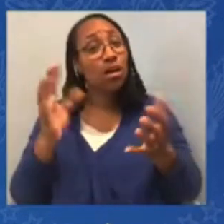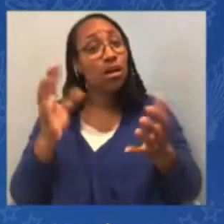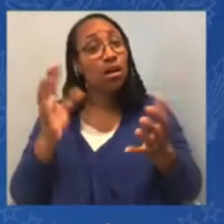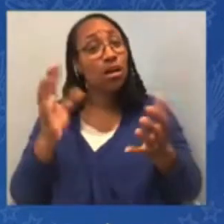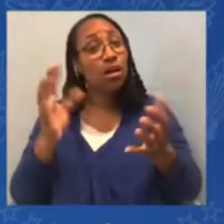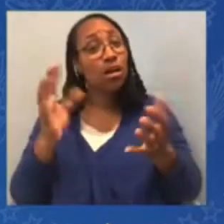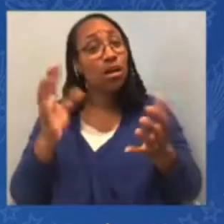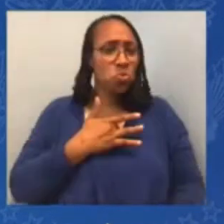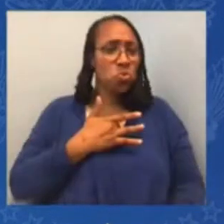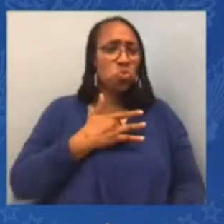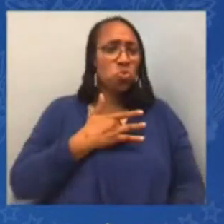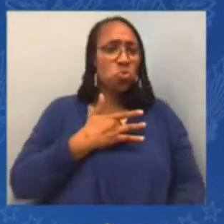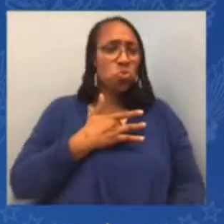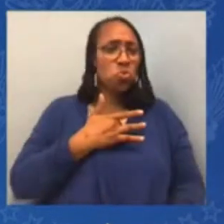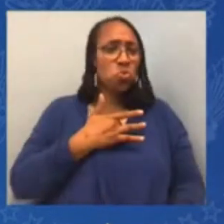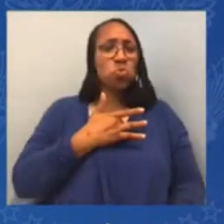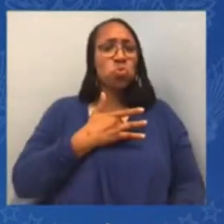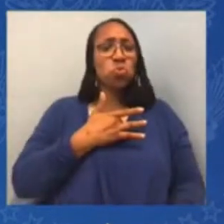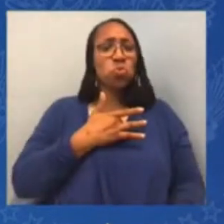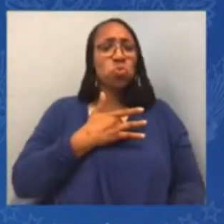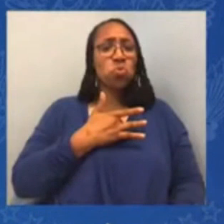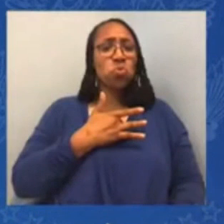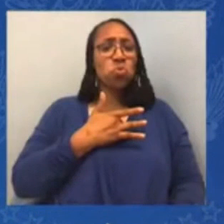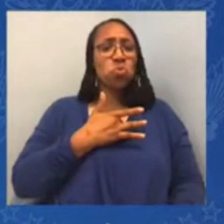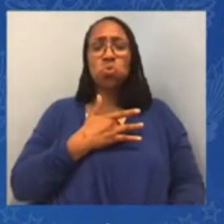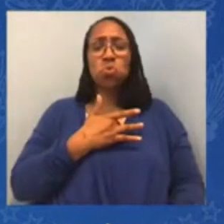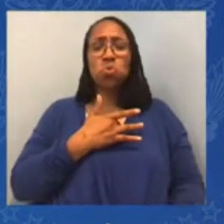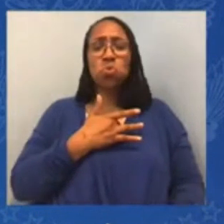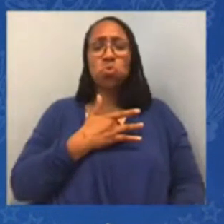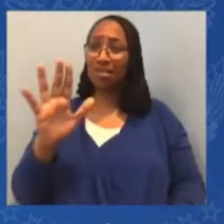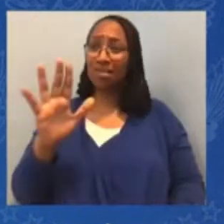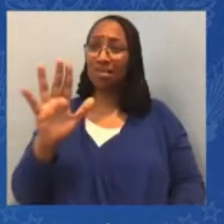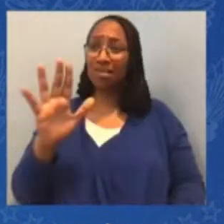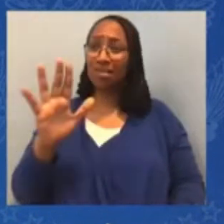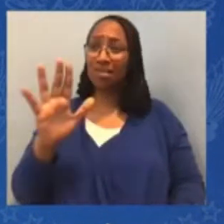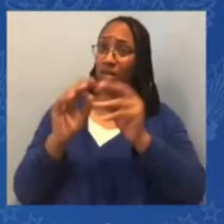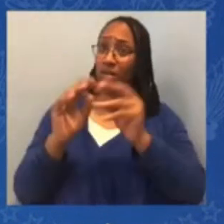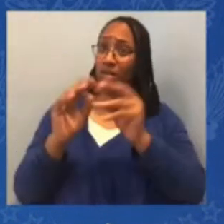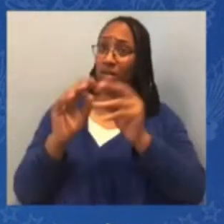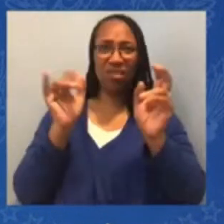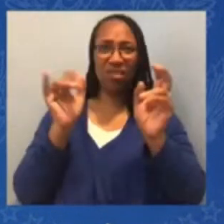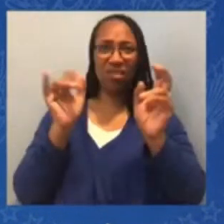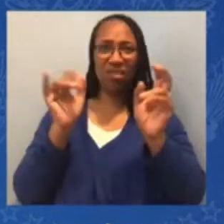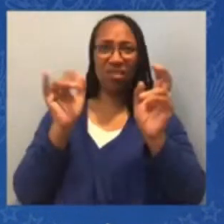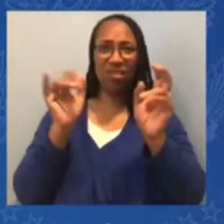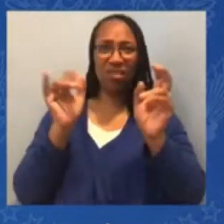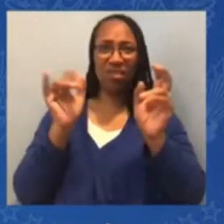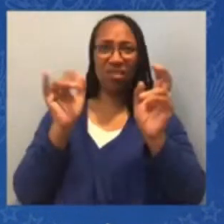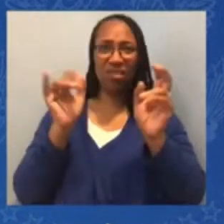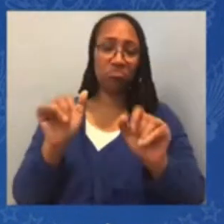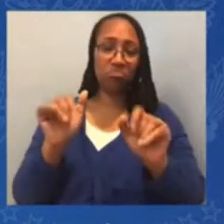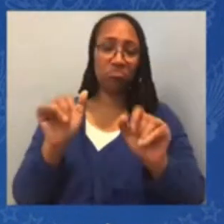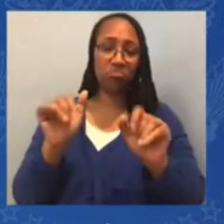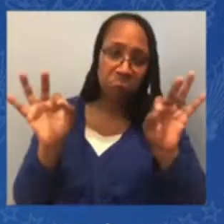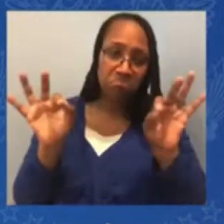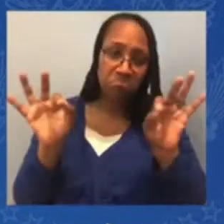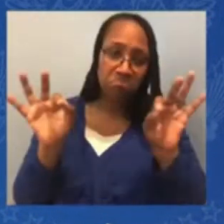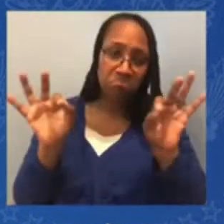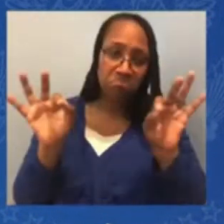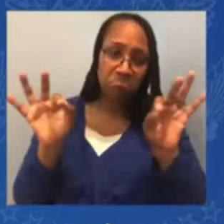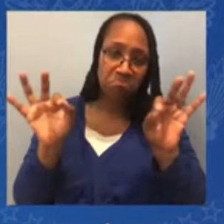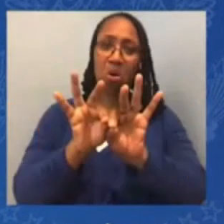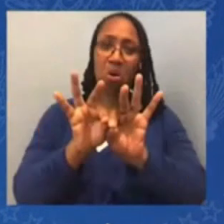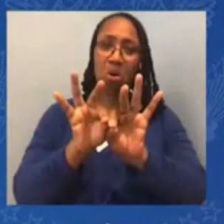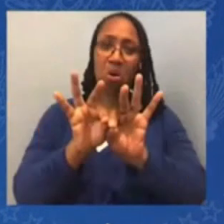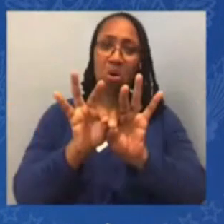any chance, no matter how remote, to get something done. If I give this speech, is it going to help? He asked. I told